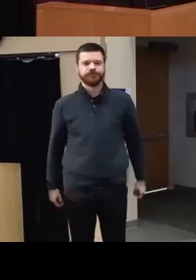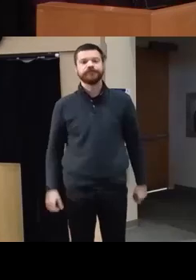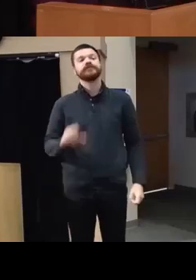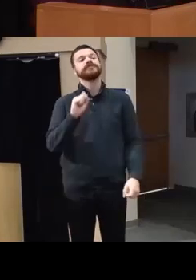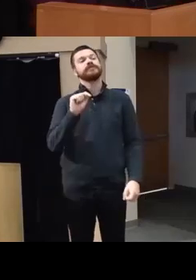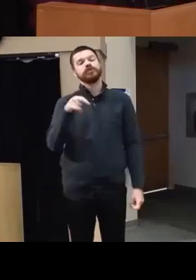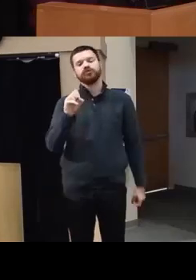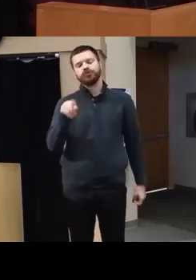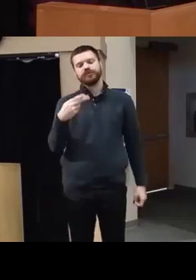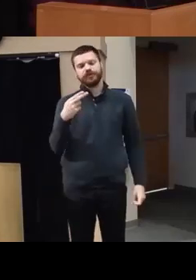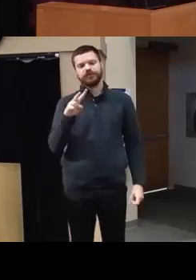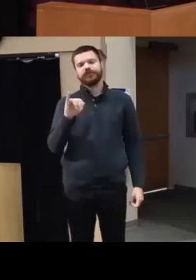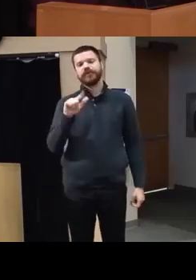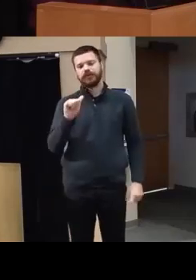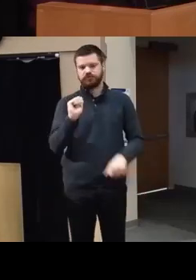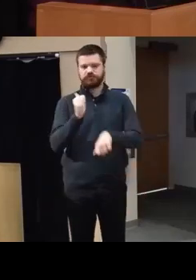developed a